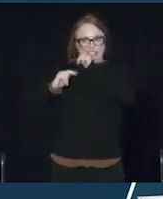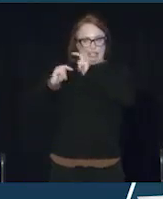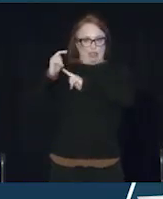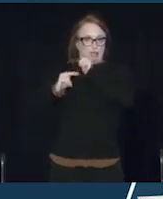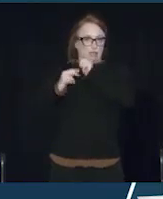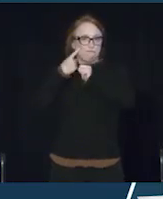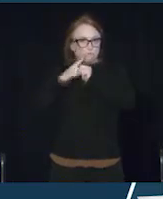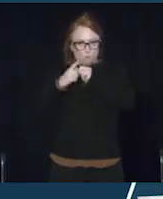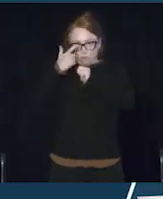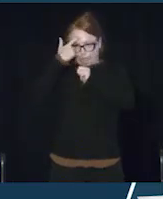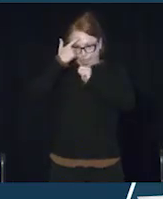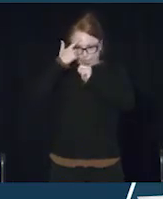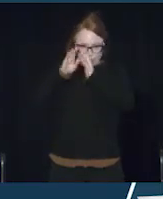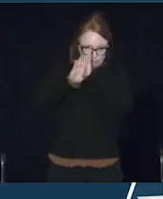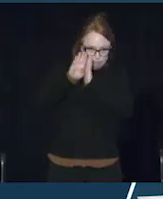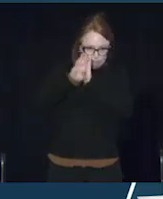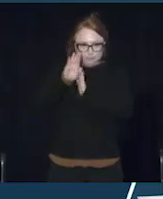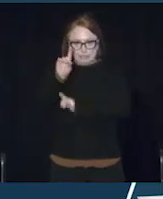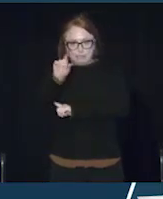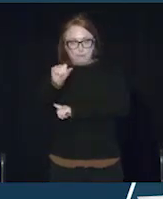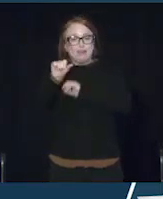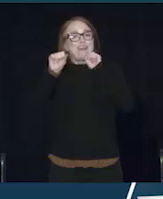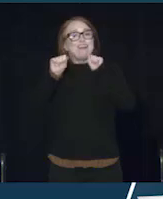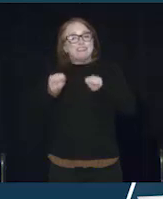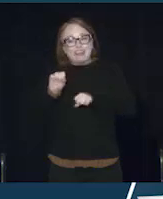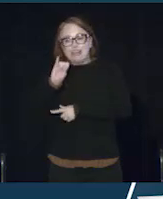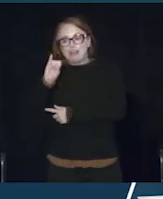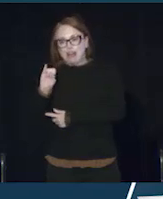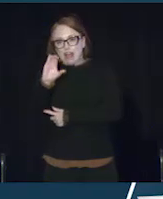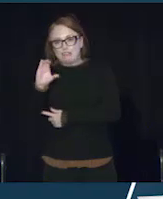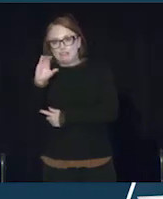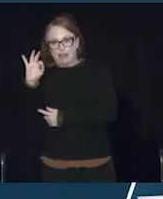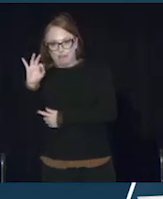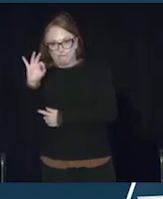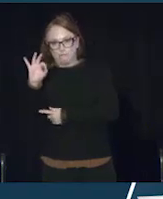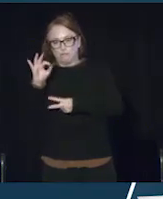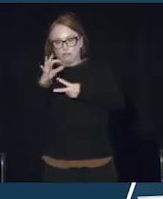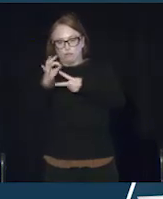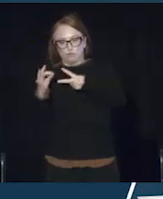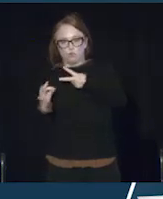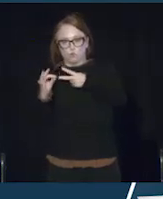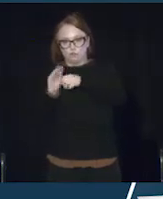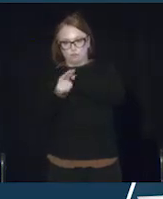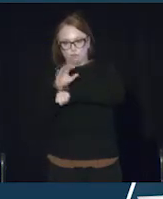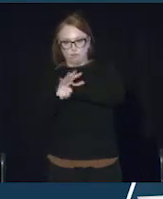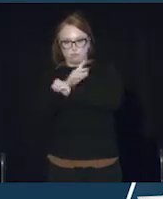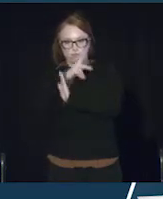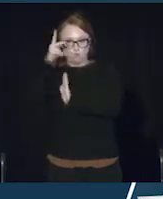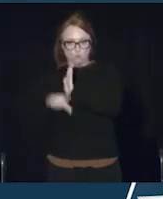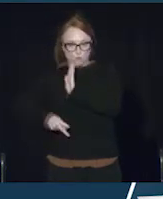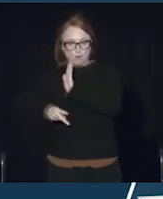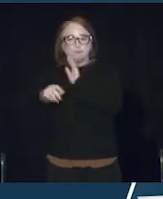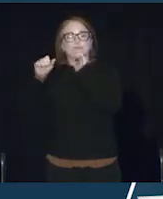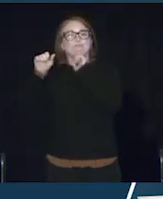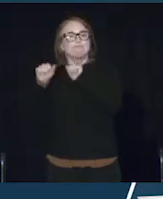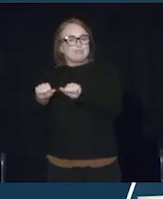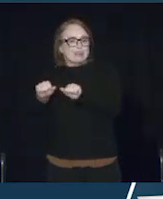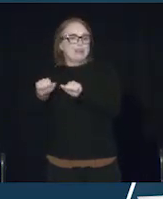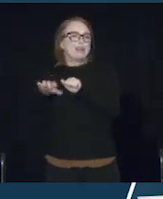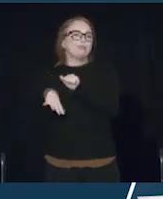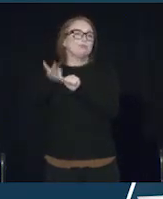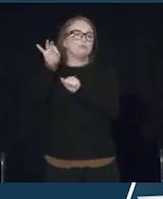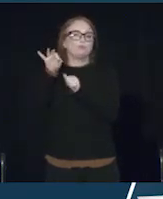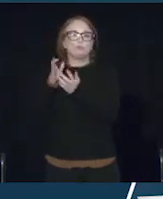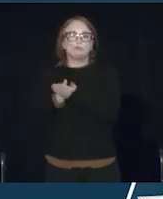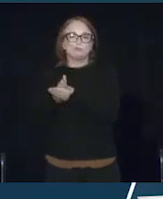disabilities, they can be at an ICF, and through the choice counseling program, they can choose to go